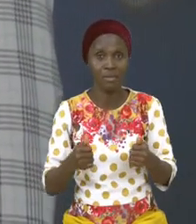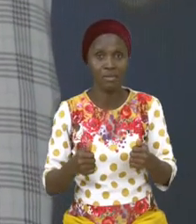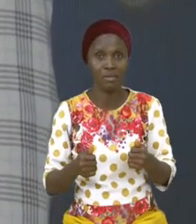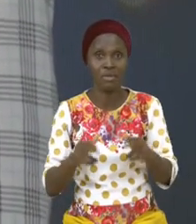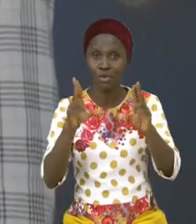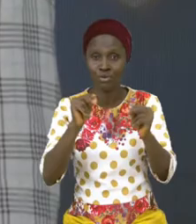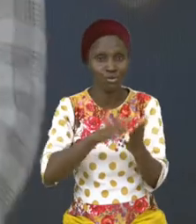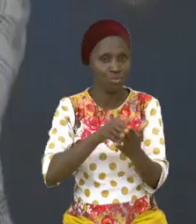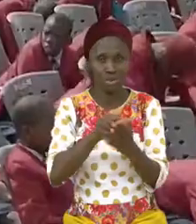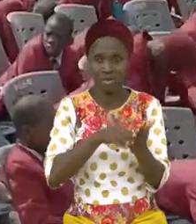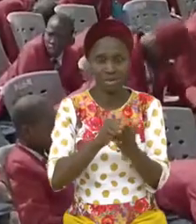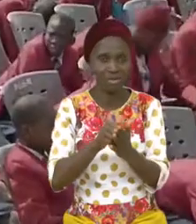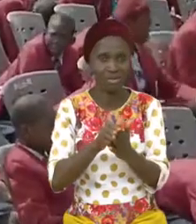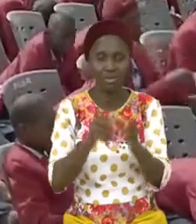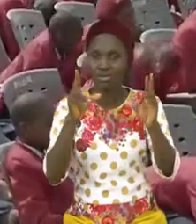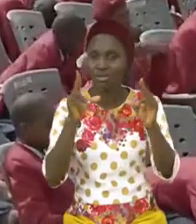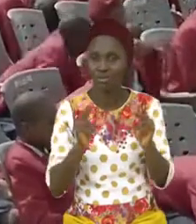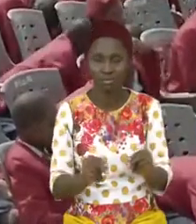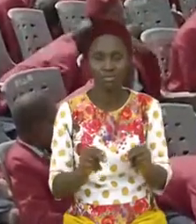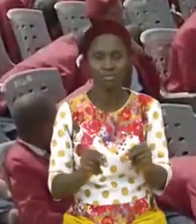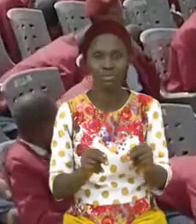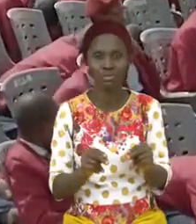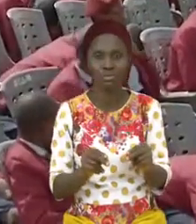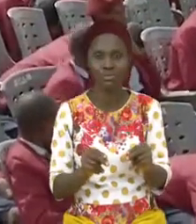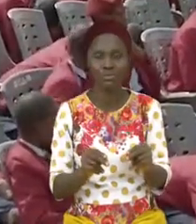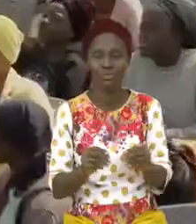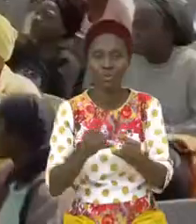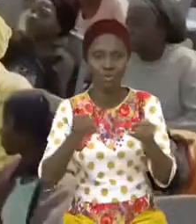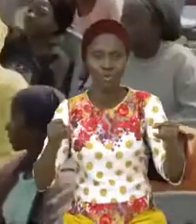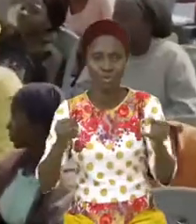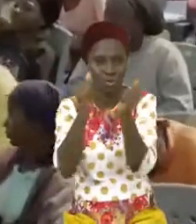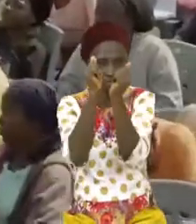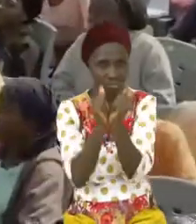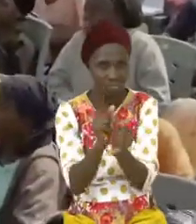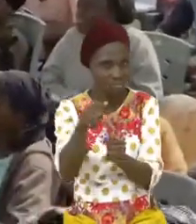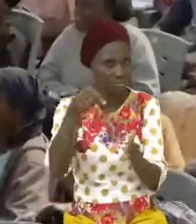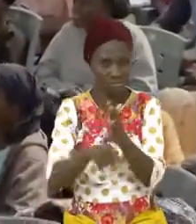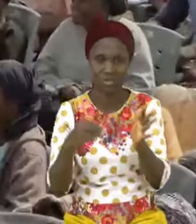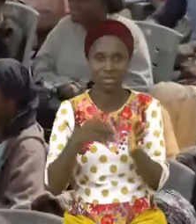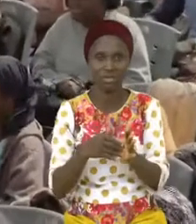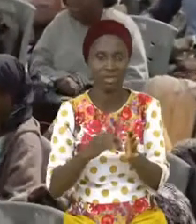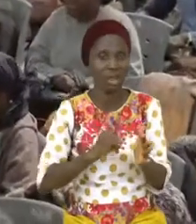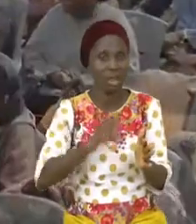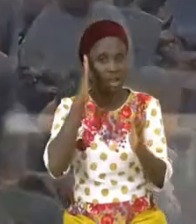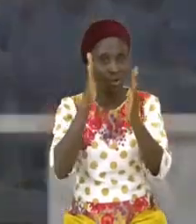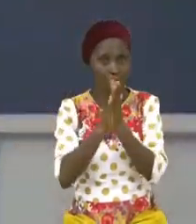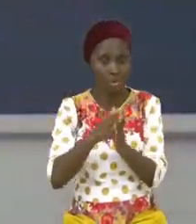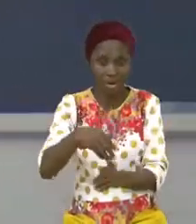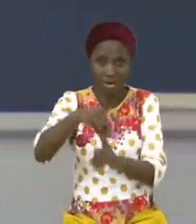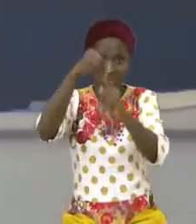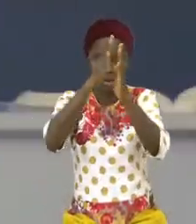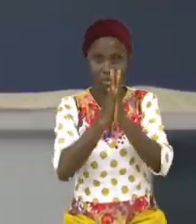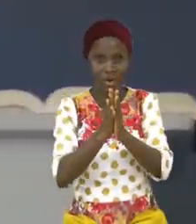weakness no rope called tying you down i'm going to pray with special prayer now for